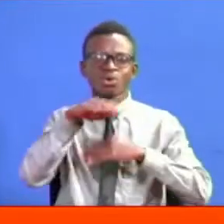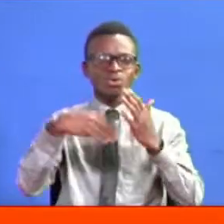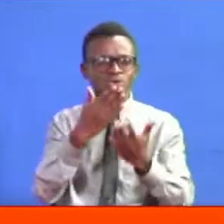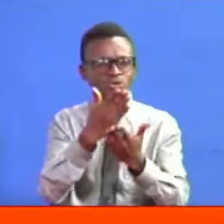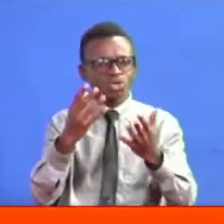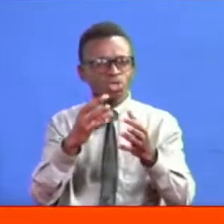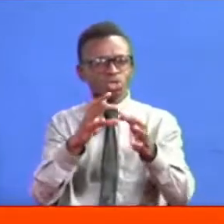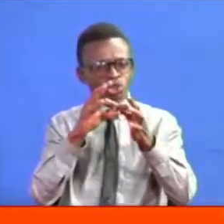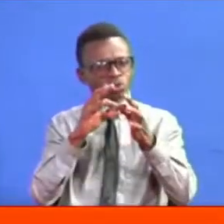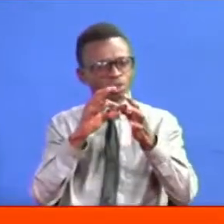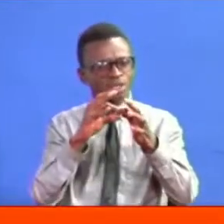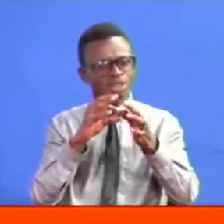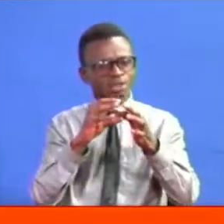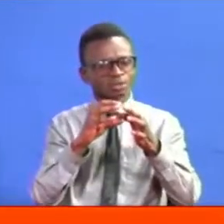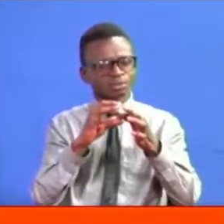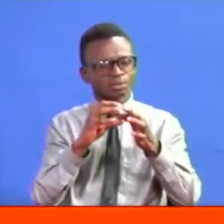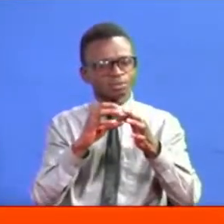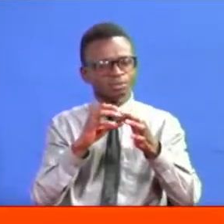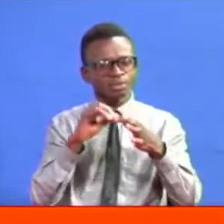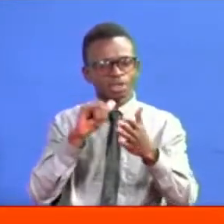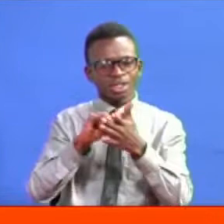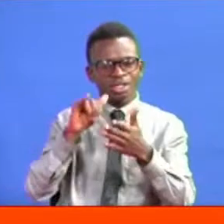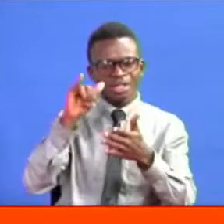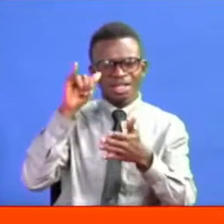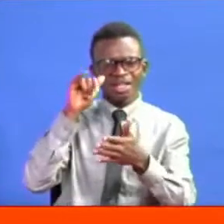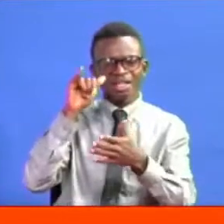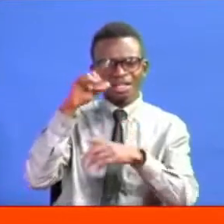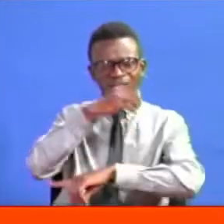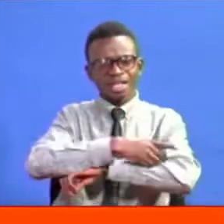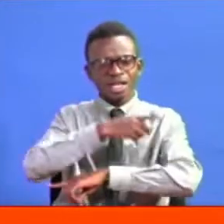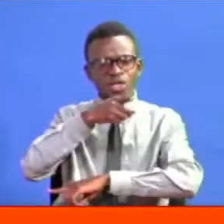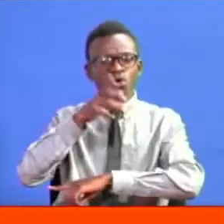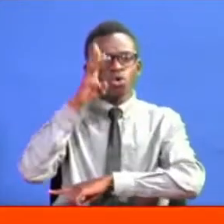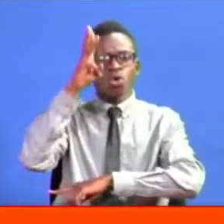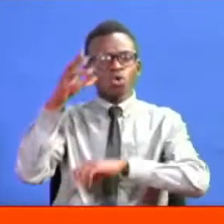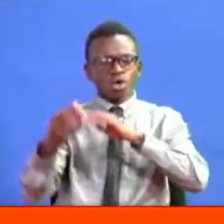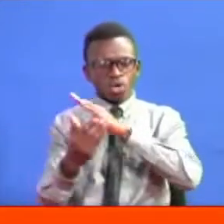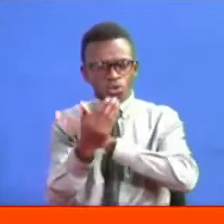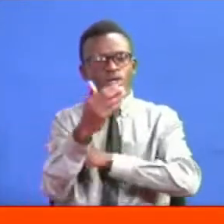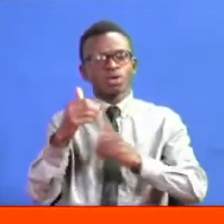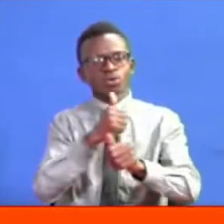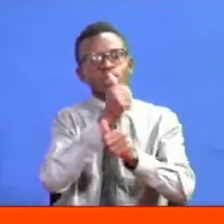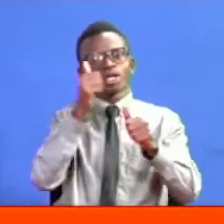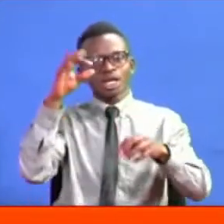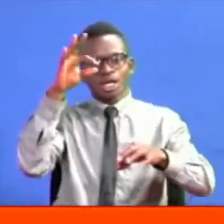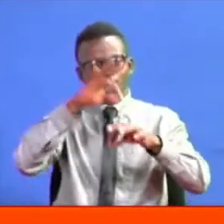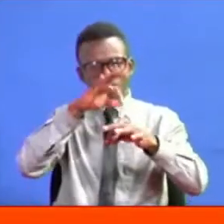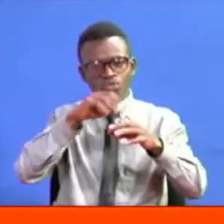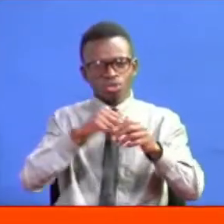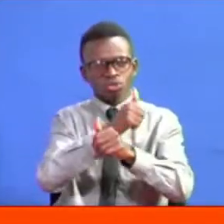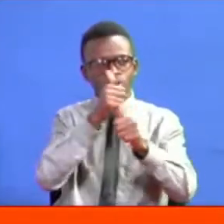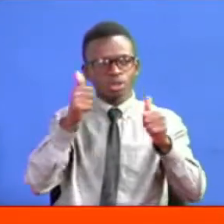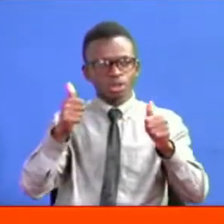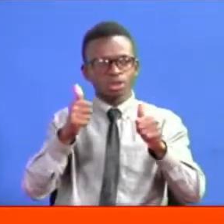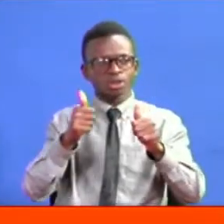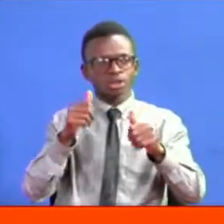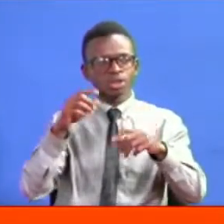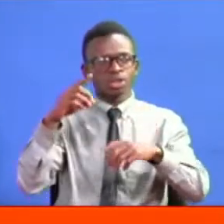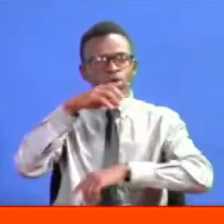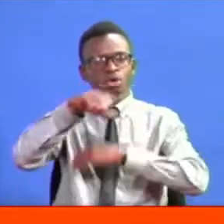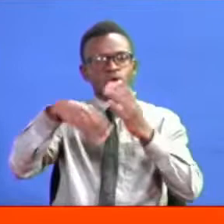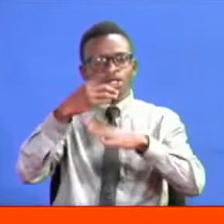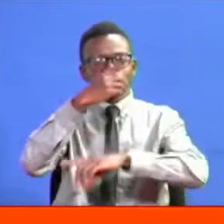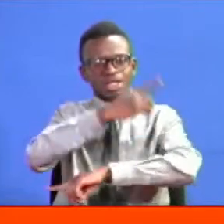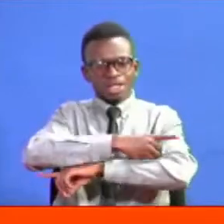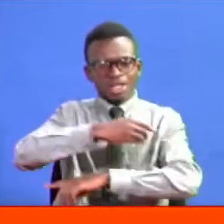kwamba hii siku inakuja, mtarauka nyote muende mkapiga kura. Siku hiyo vijana hakuna